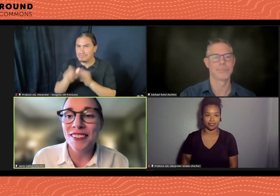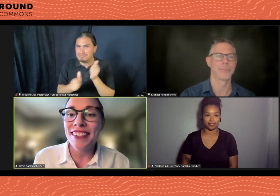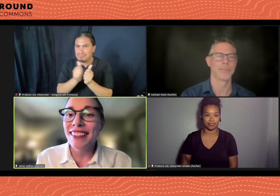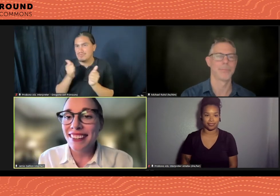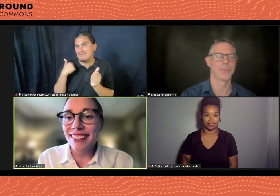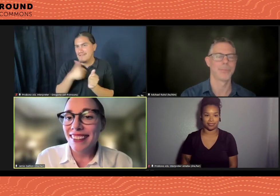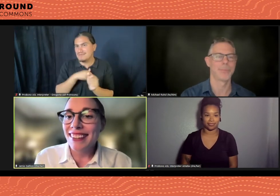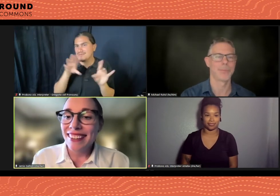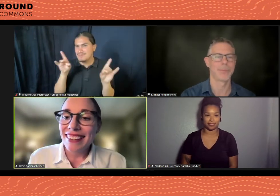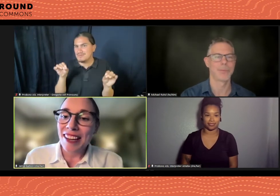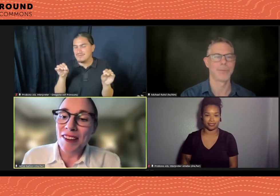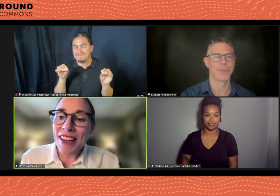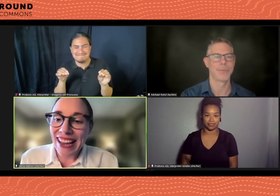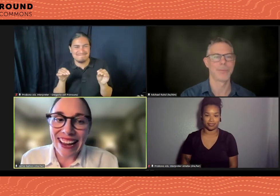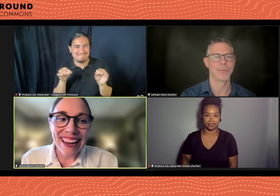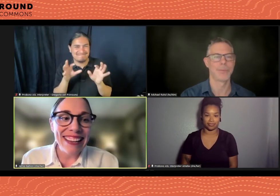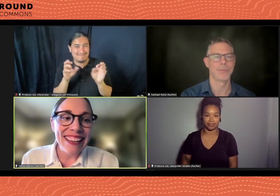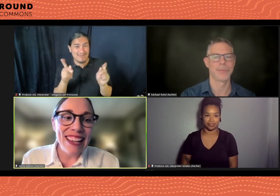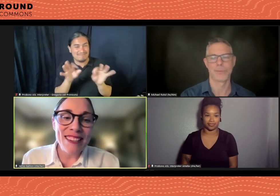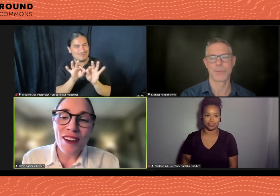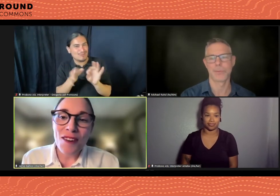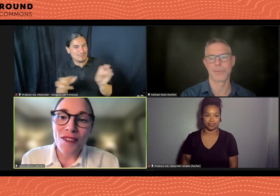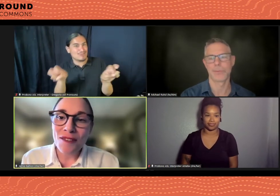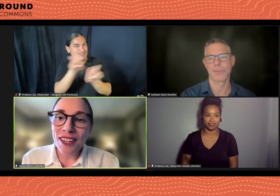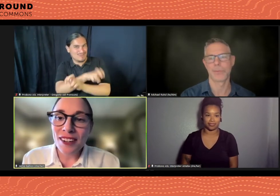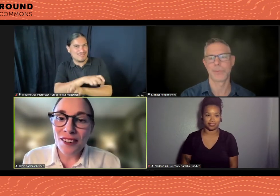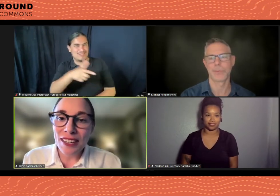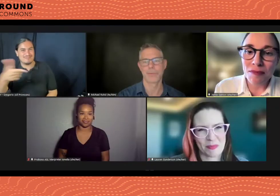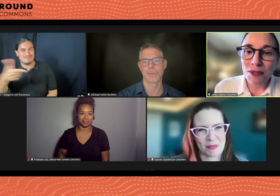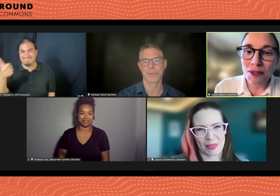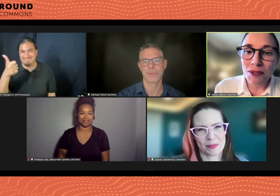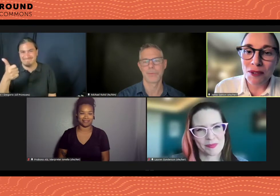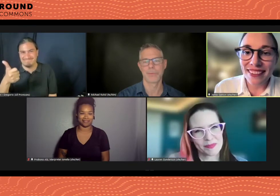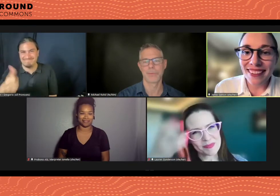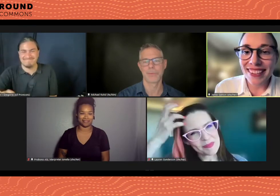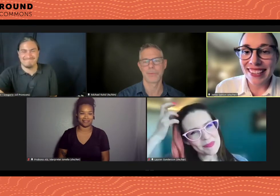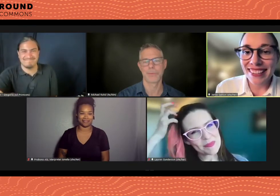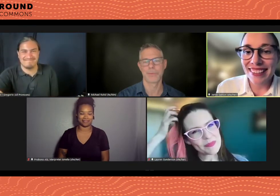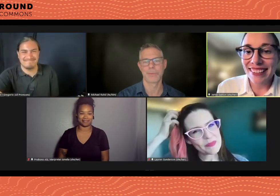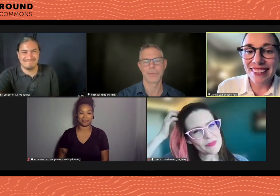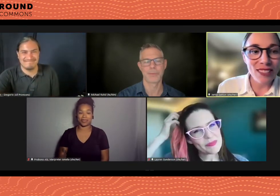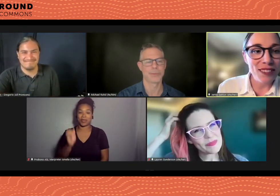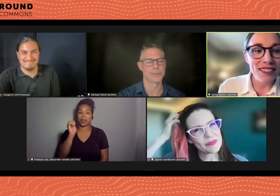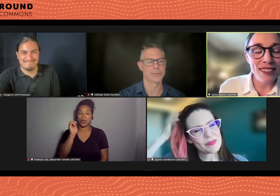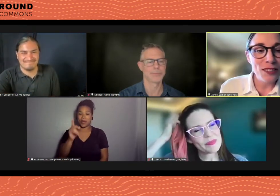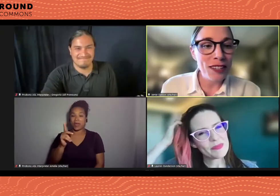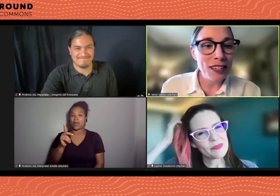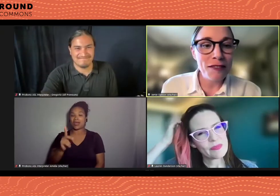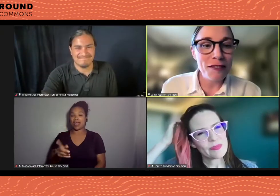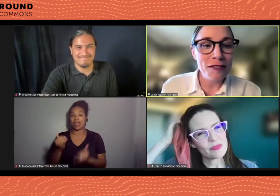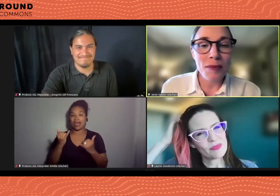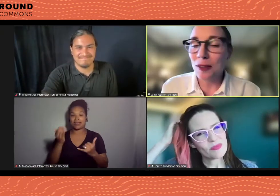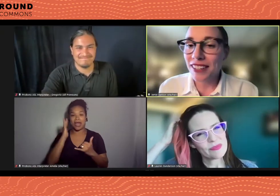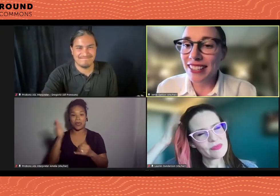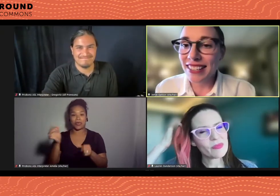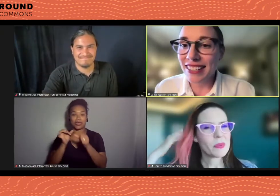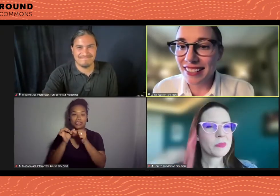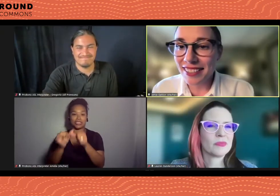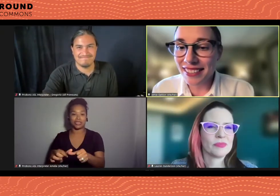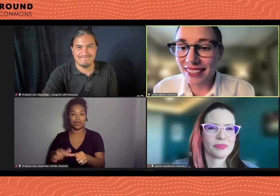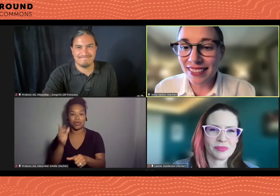do. Okay. So we are going to move right along here to hear from